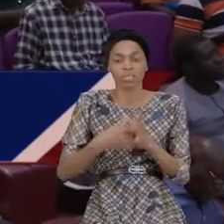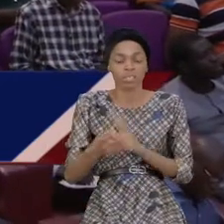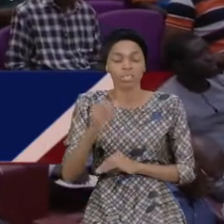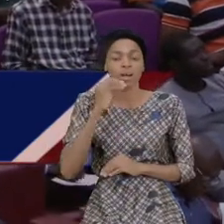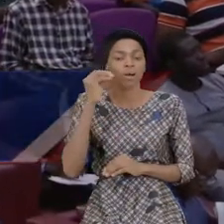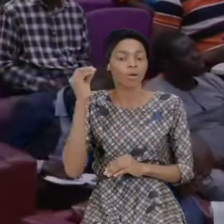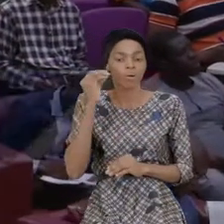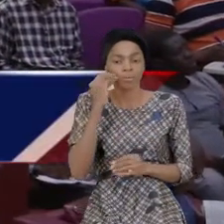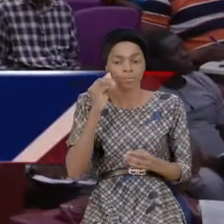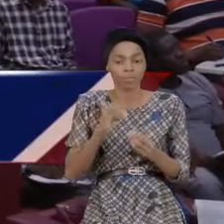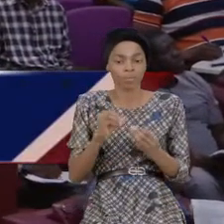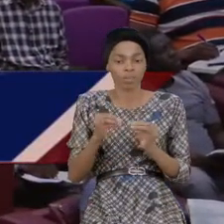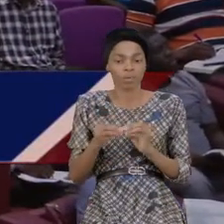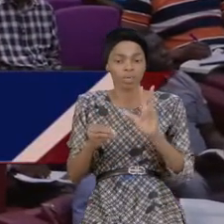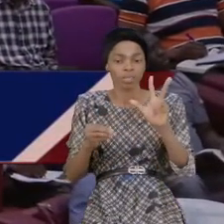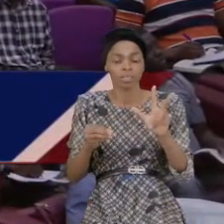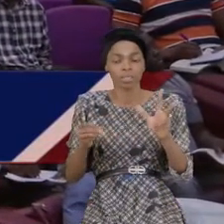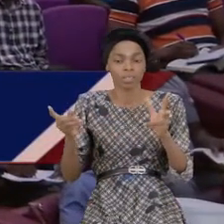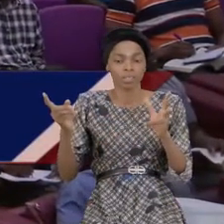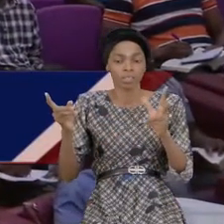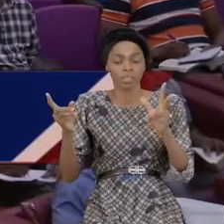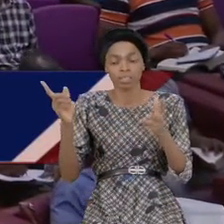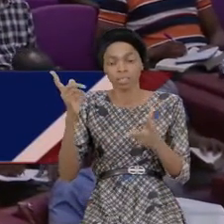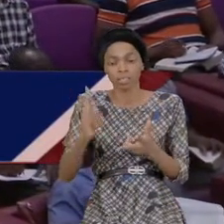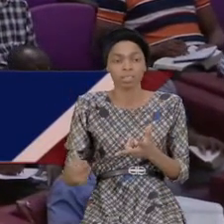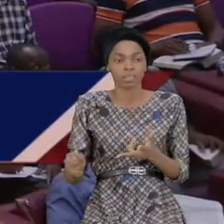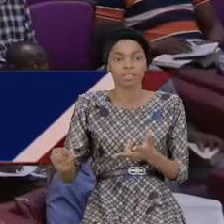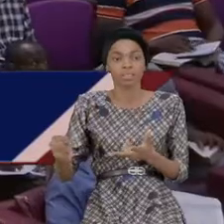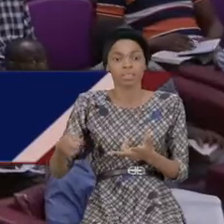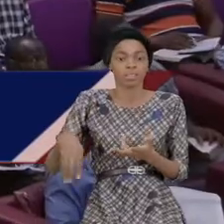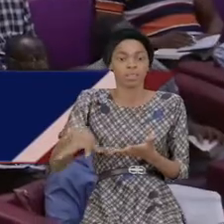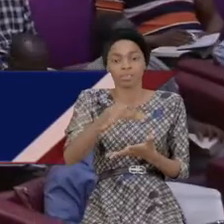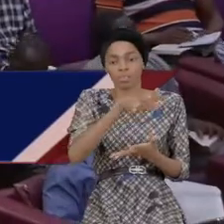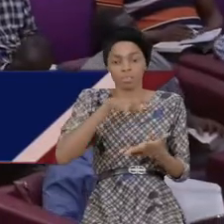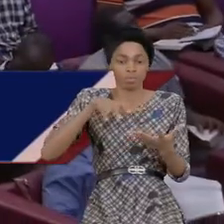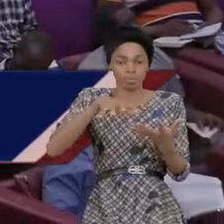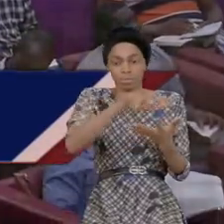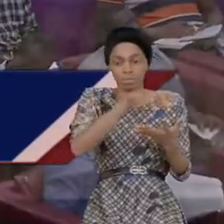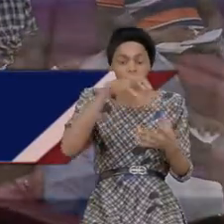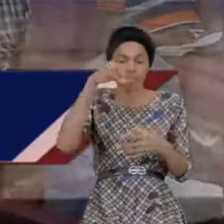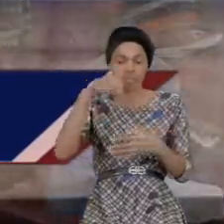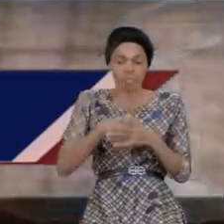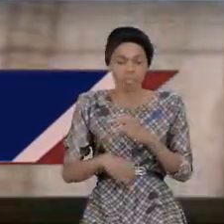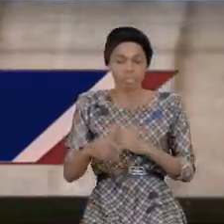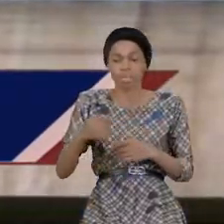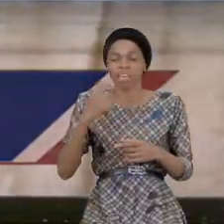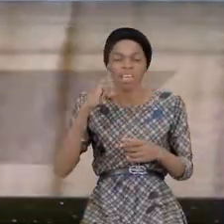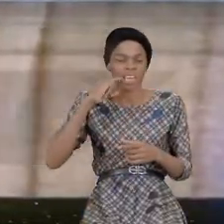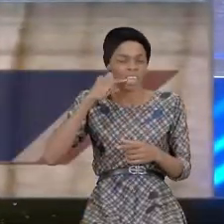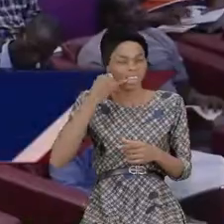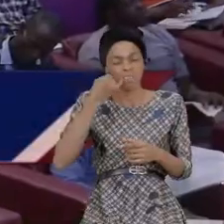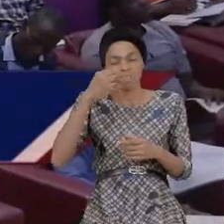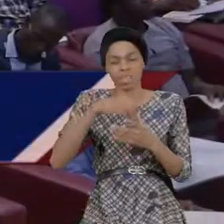the delusion in envying in the heart. Look at number one. Number